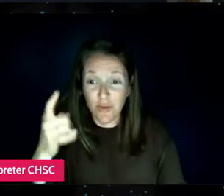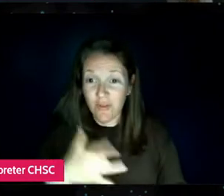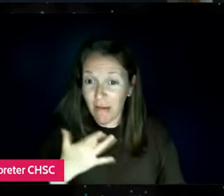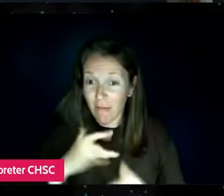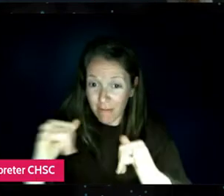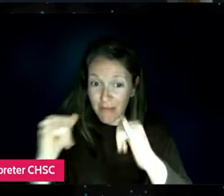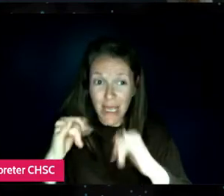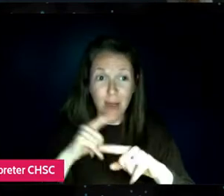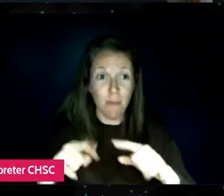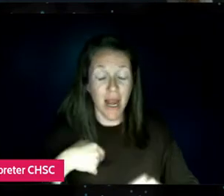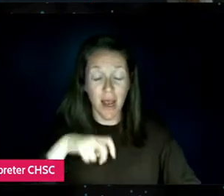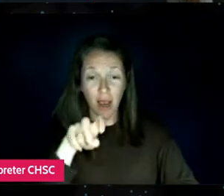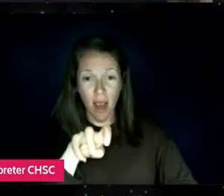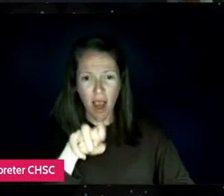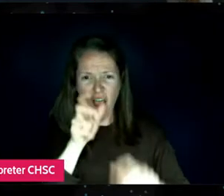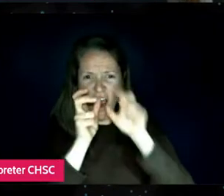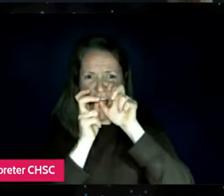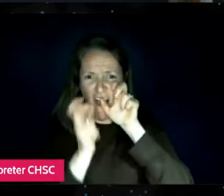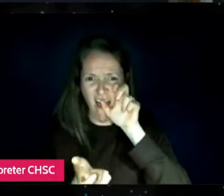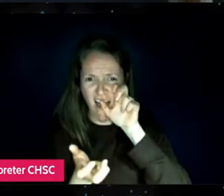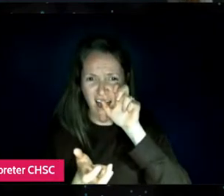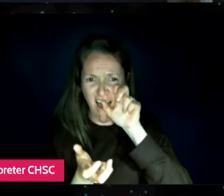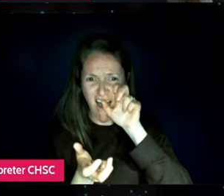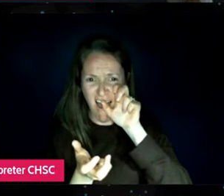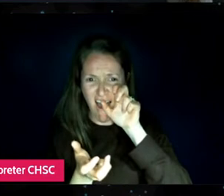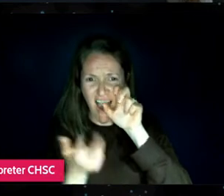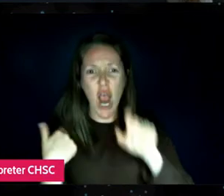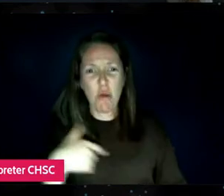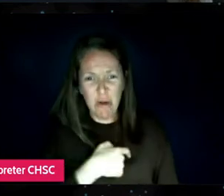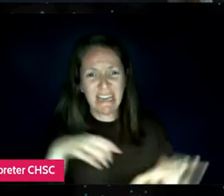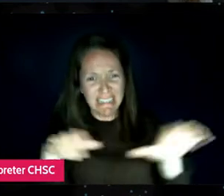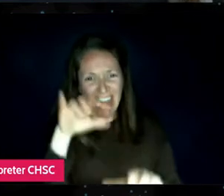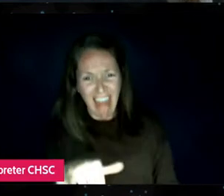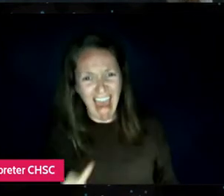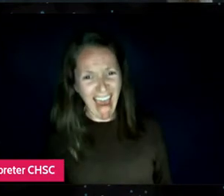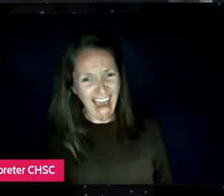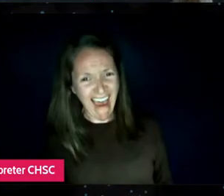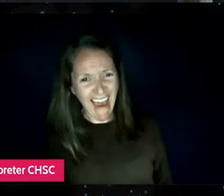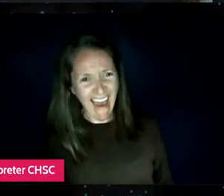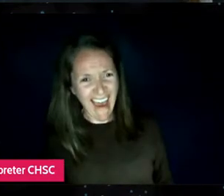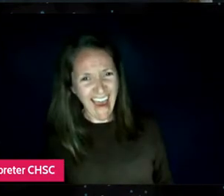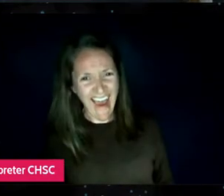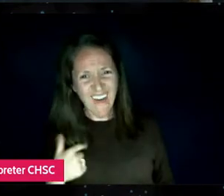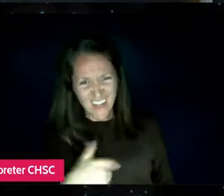was like, oh wow, we did that. We're good. Like, we did that.